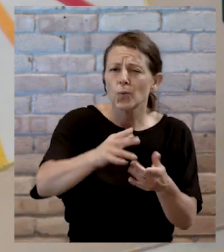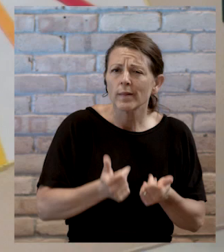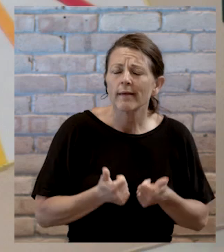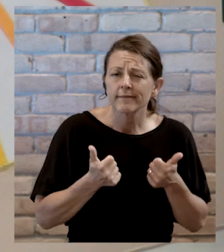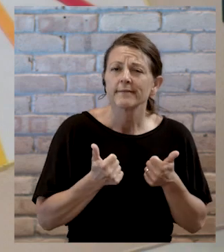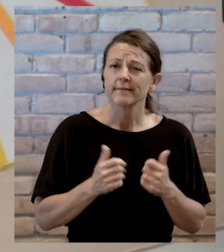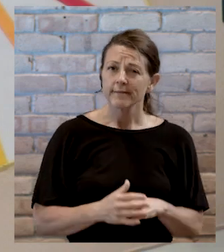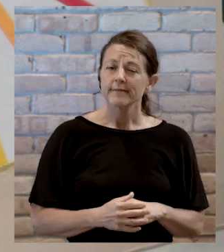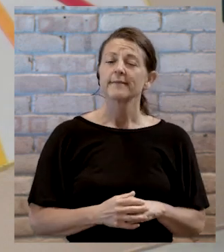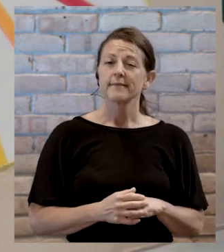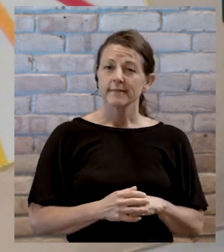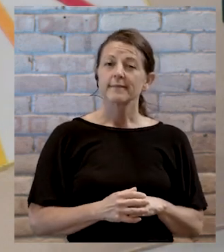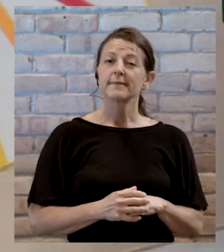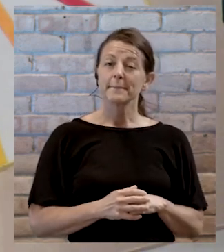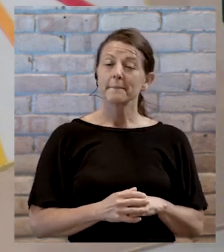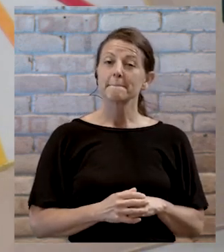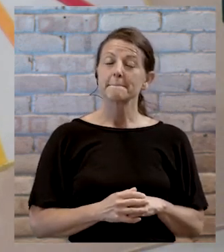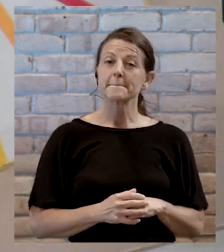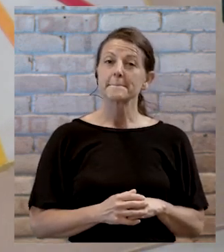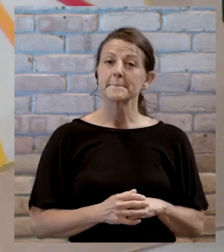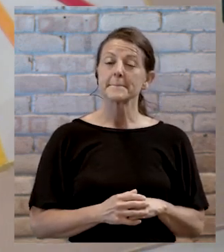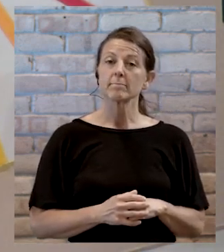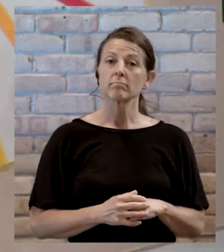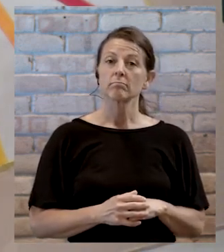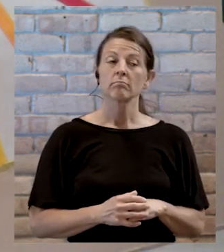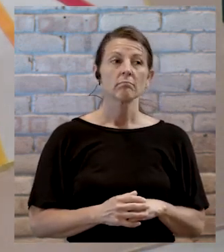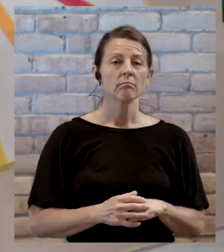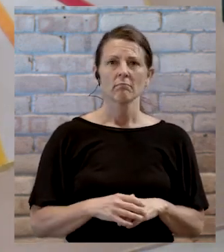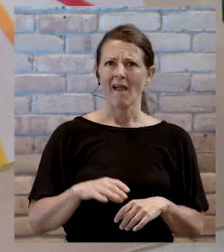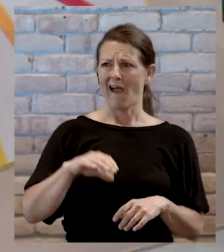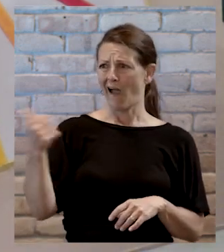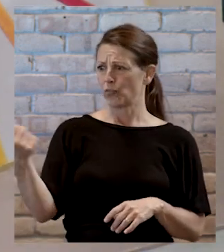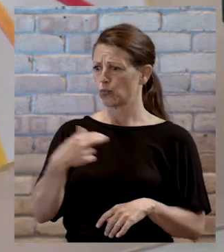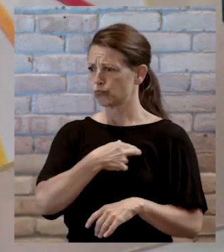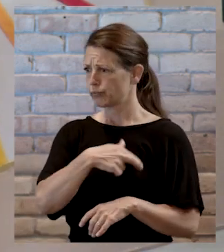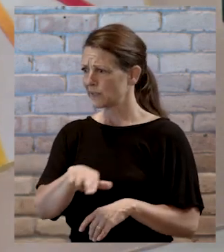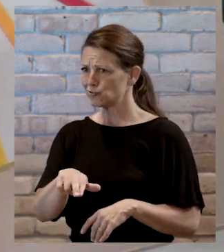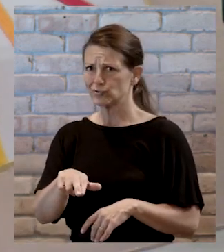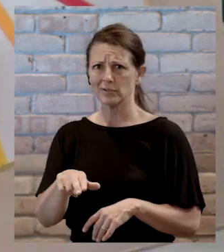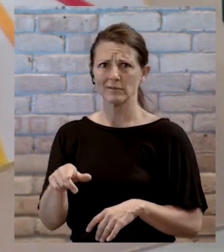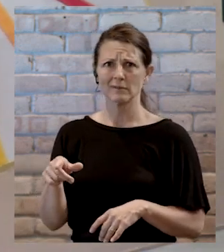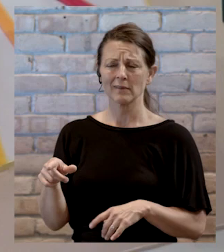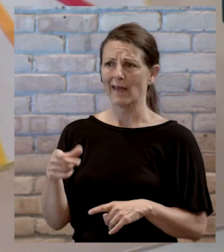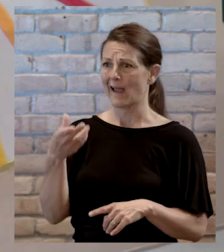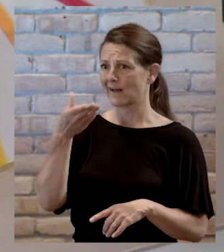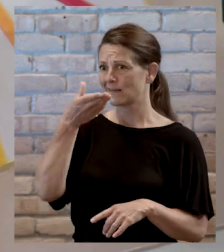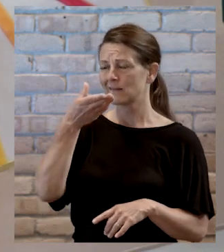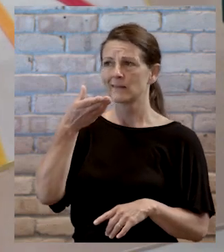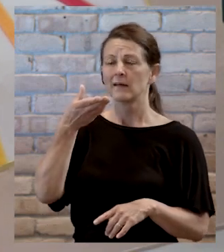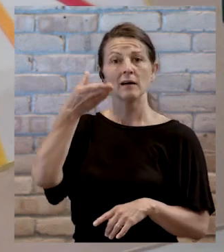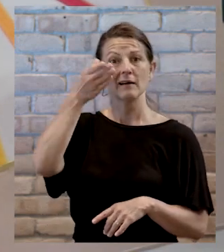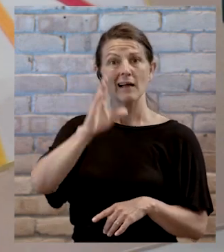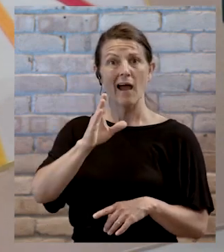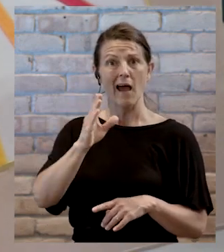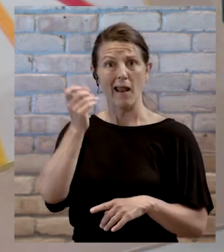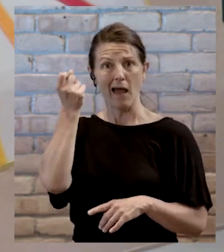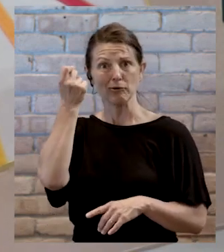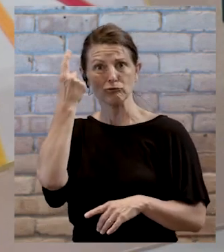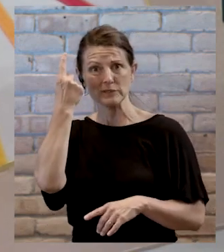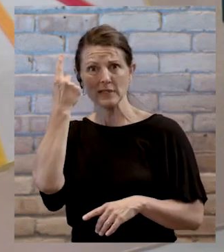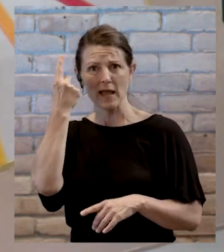life. In no other faith does God understand what is happening in the lives of his